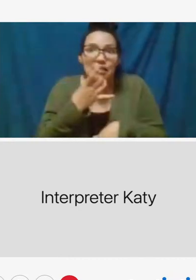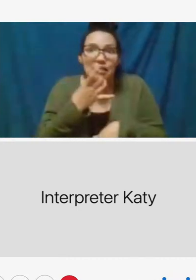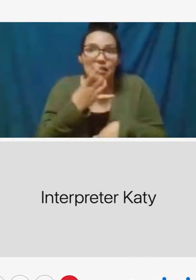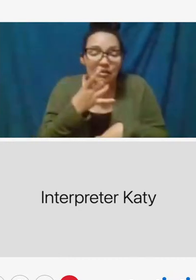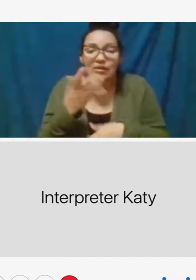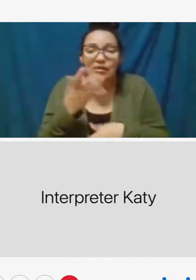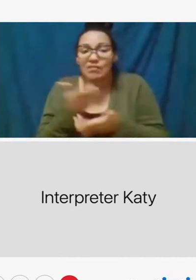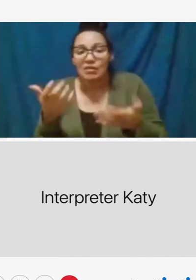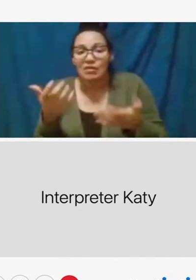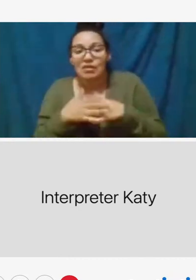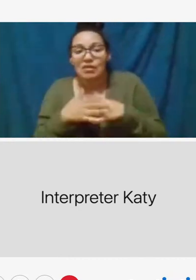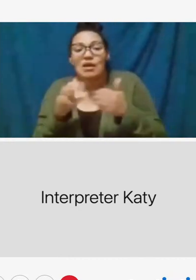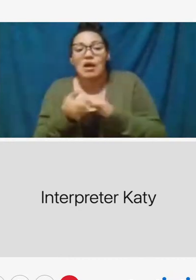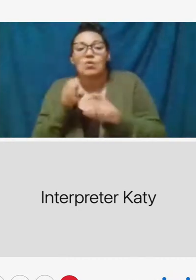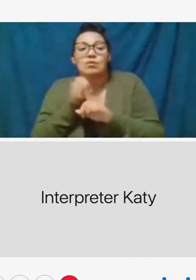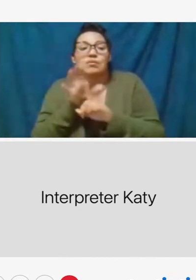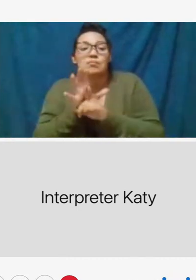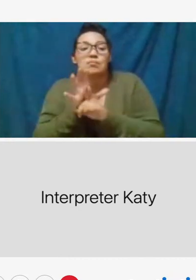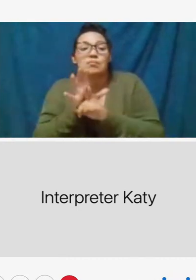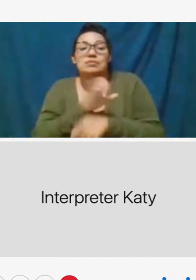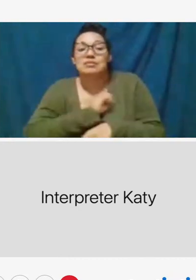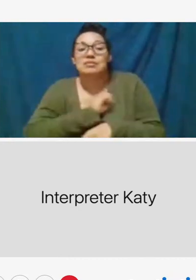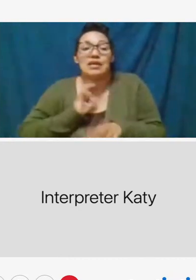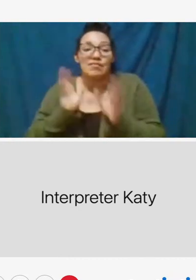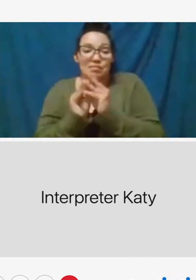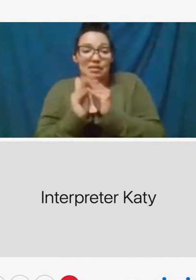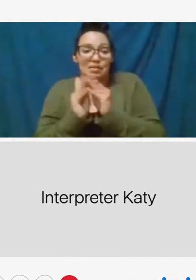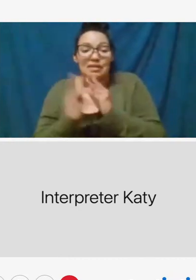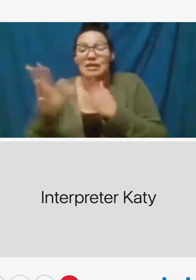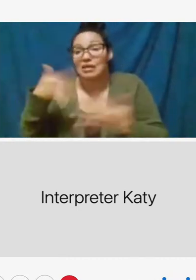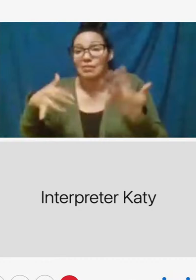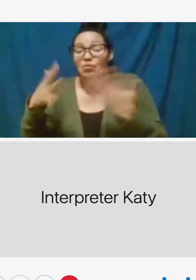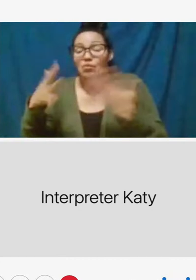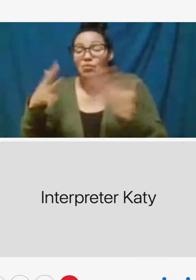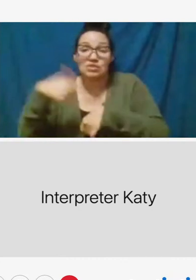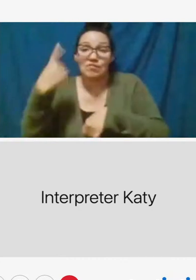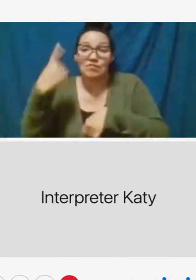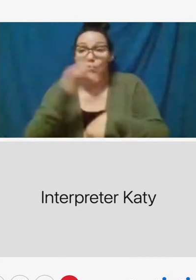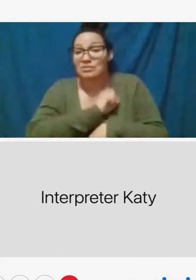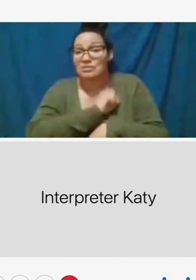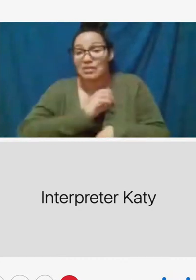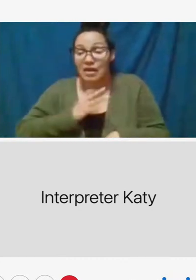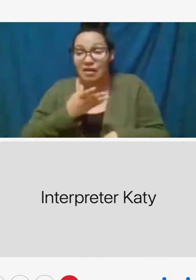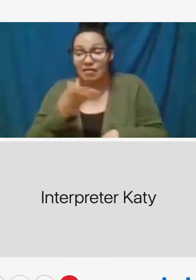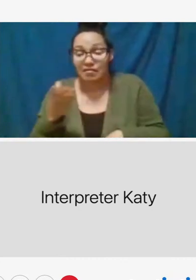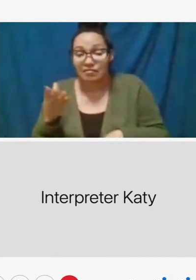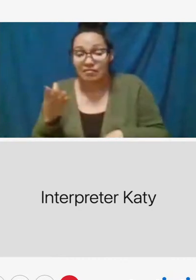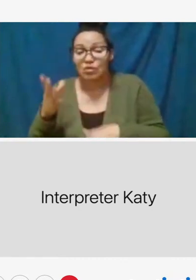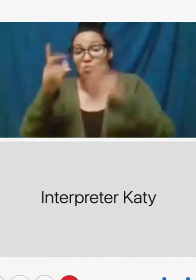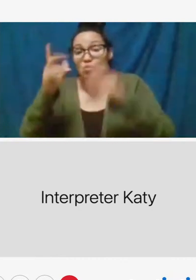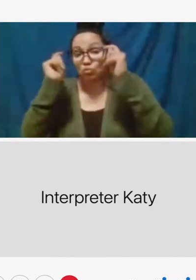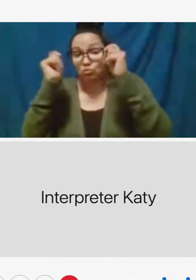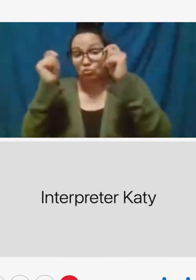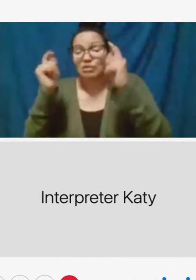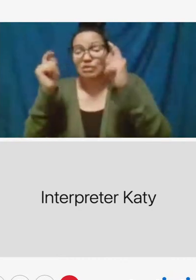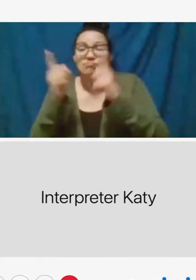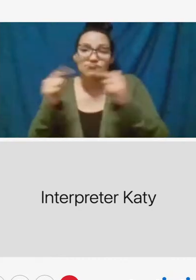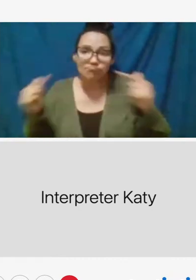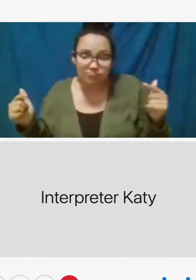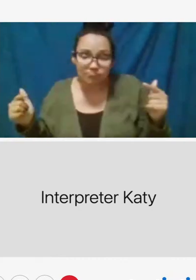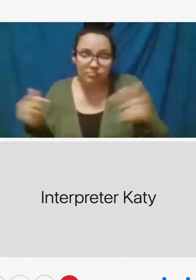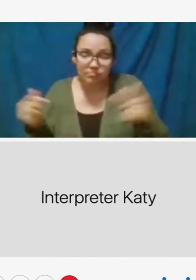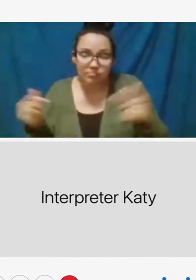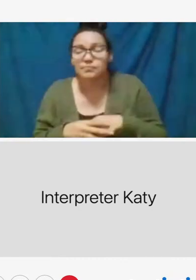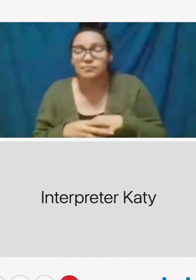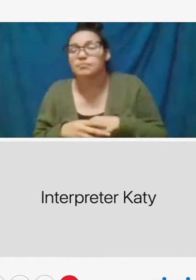meeting time collaboration time for our um our staff members tutoring Etc um our committee has done an